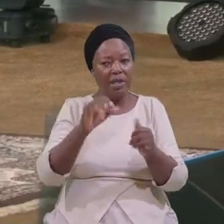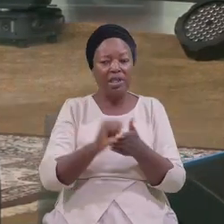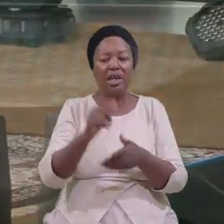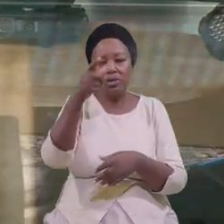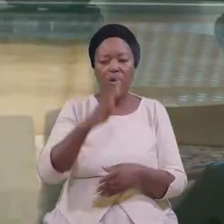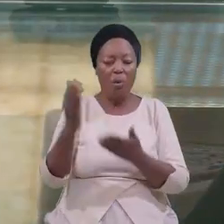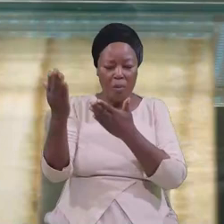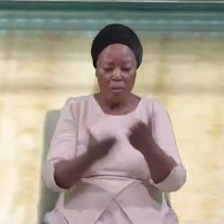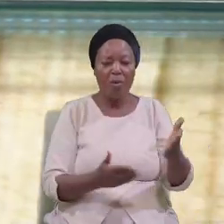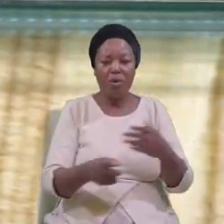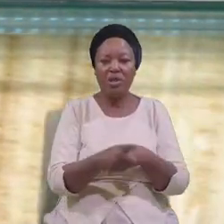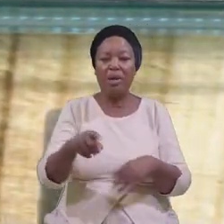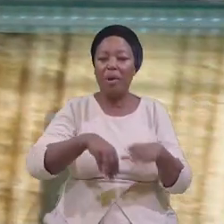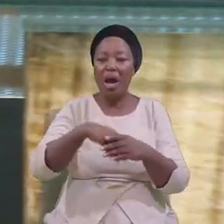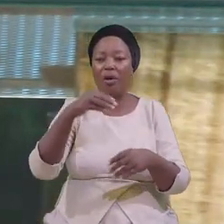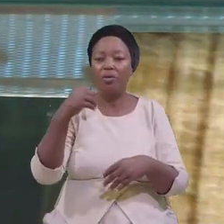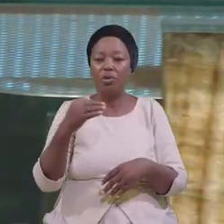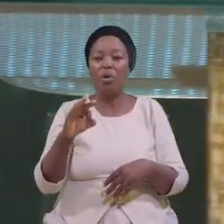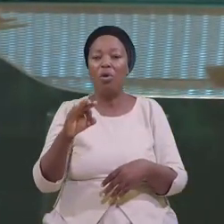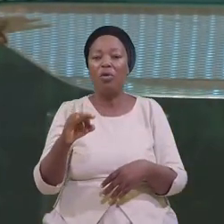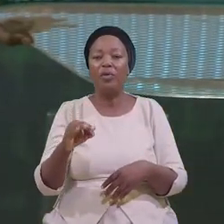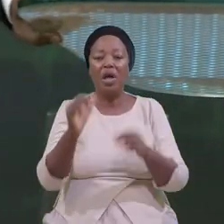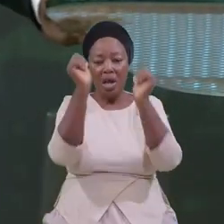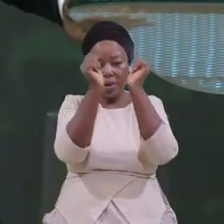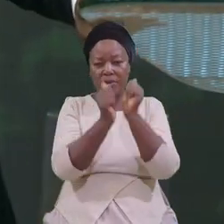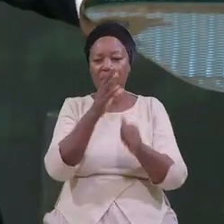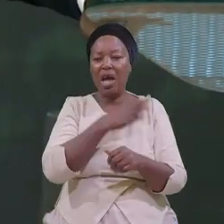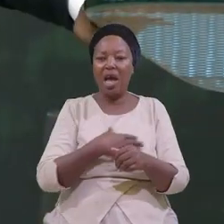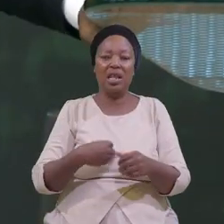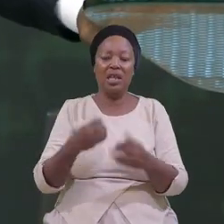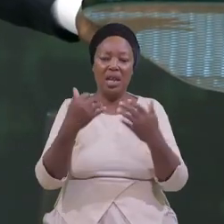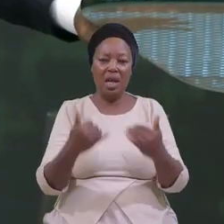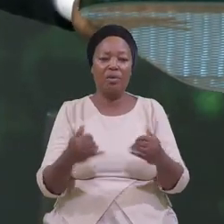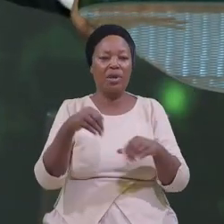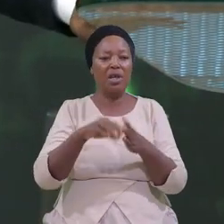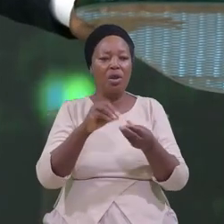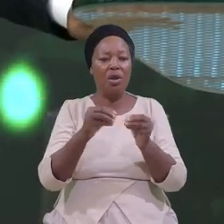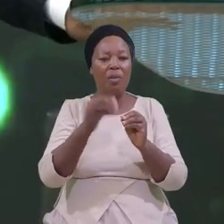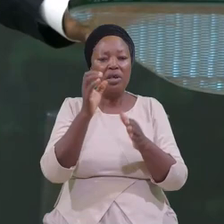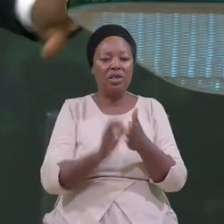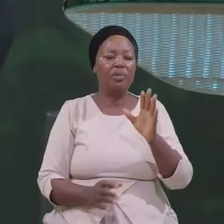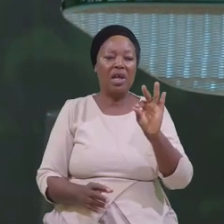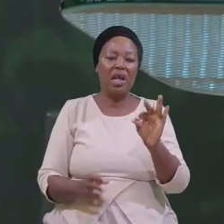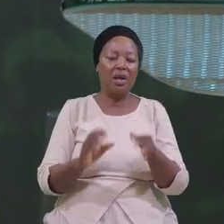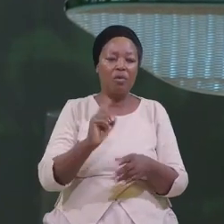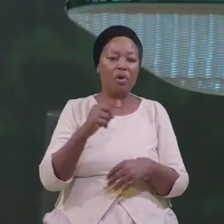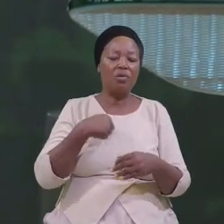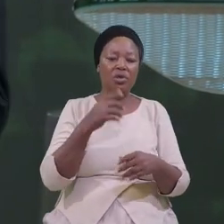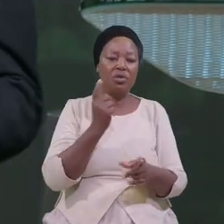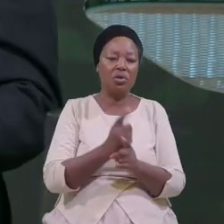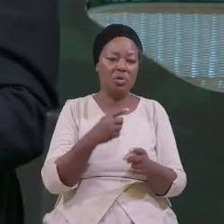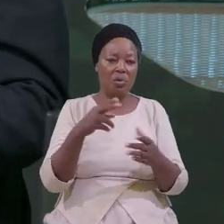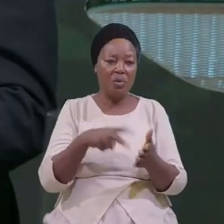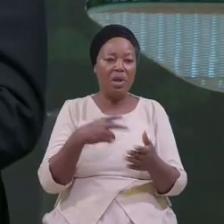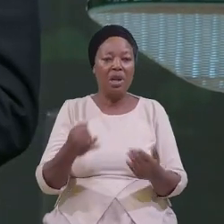brought them out of captivity. And now in Numbers chapter 9, where we have read, the